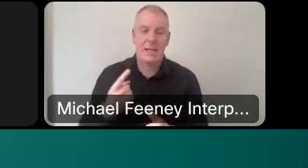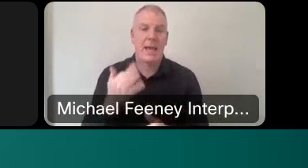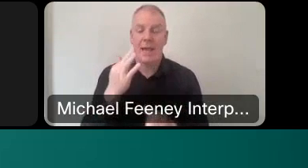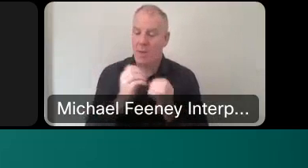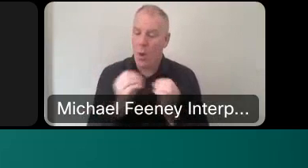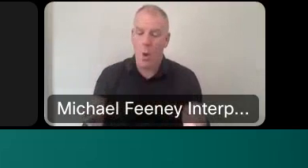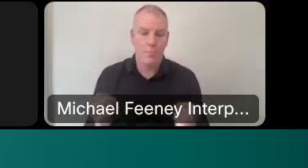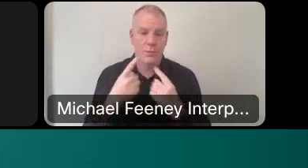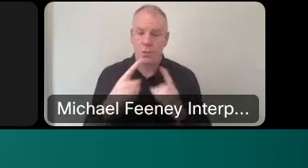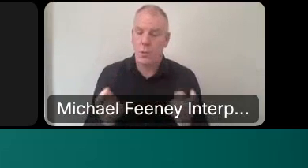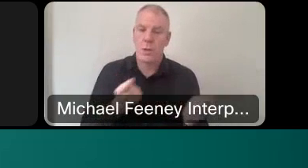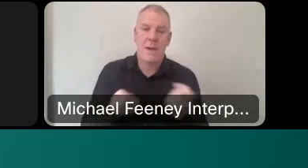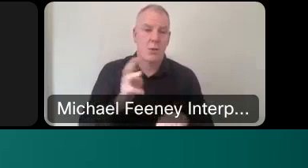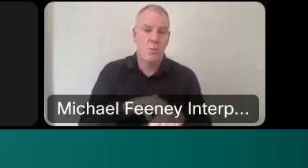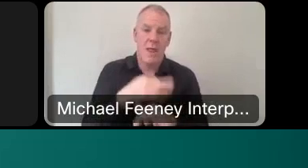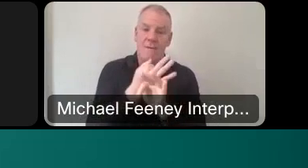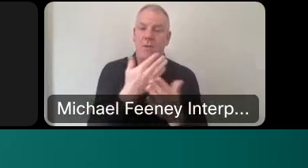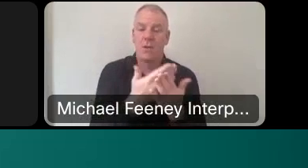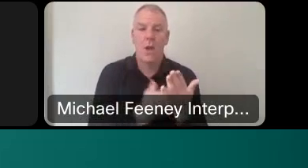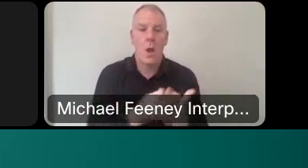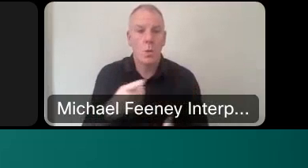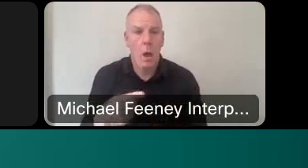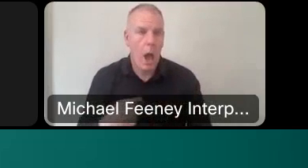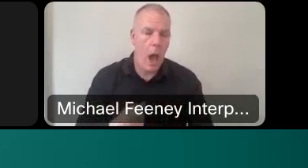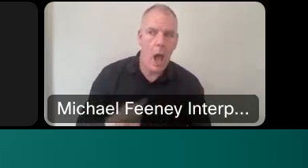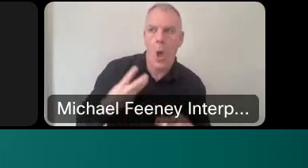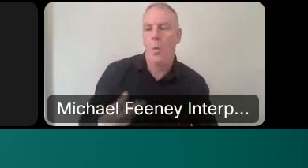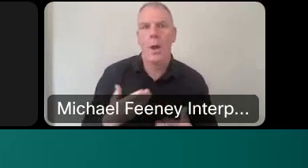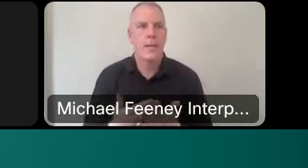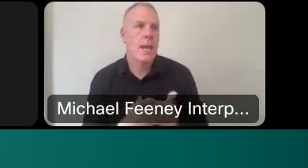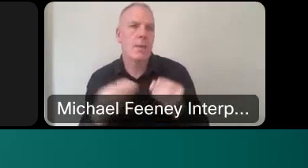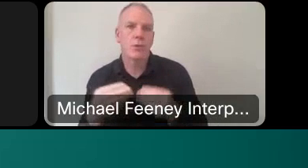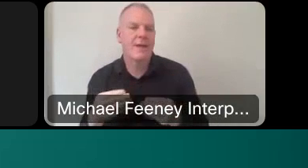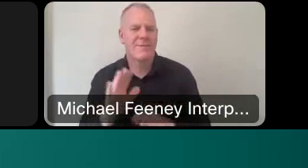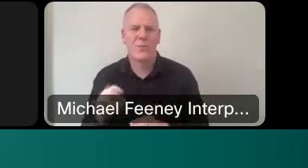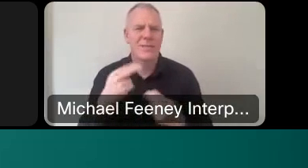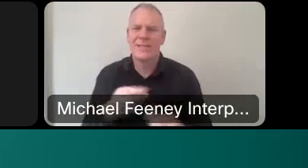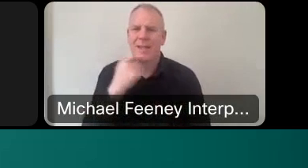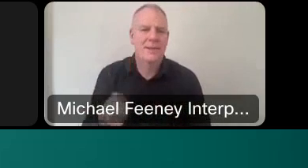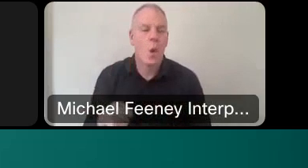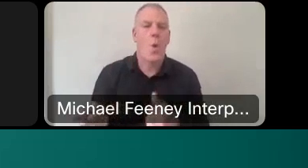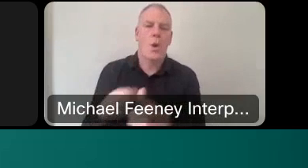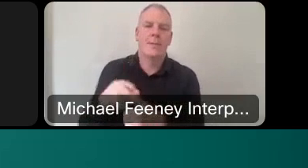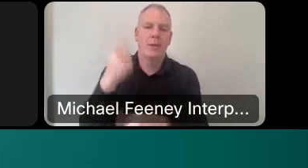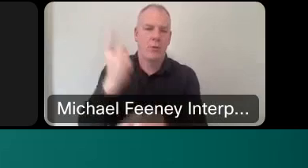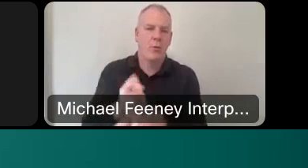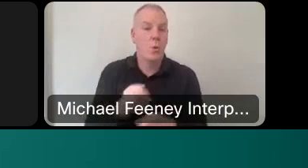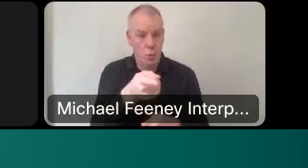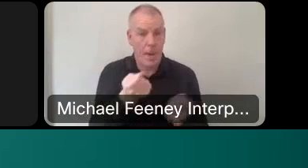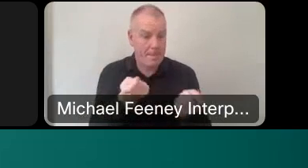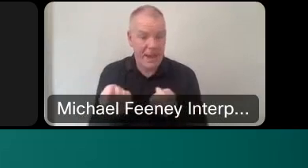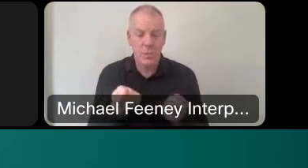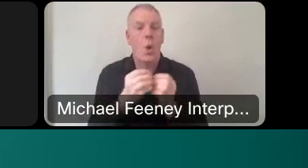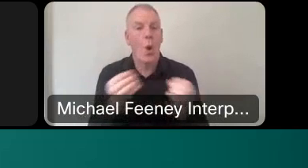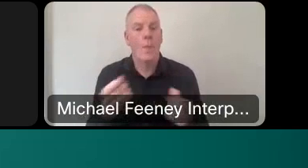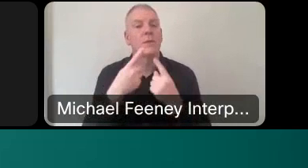in accordance with the legislation. So you don't have to say, I'm seeking the legal protections of the Act. When you manage open disclosure in accordance